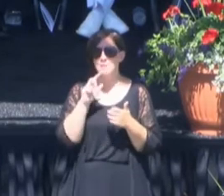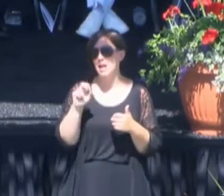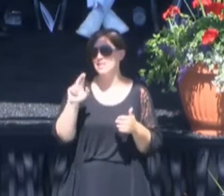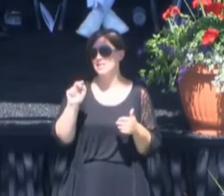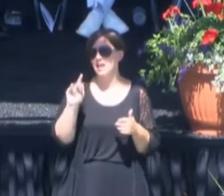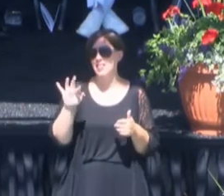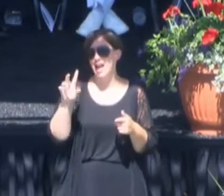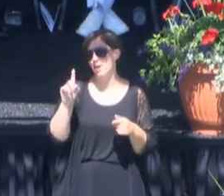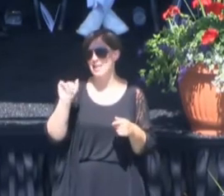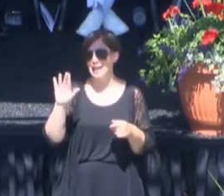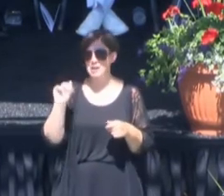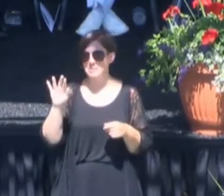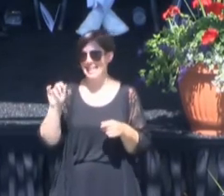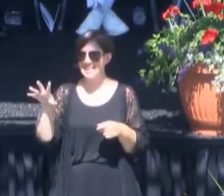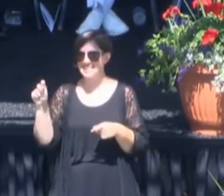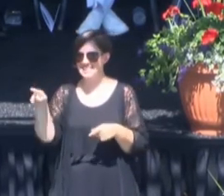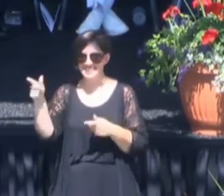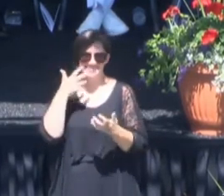soon.